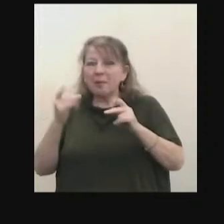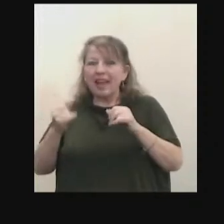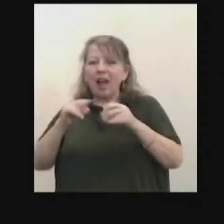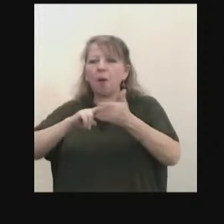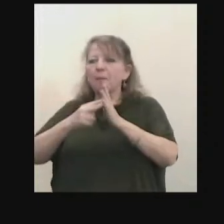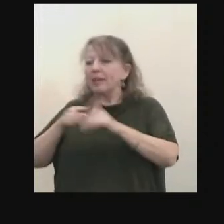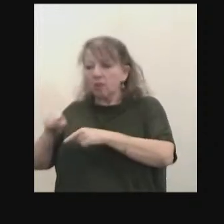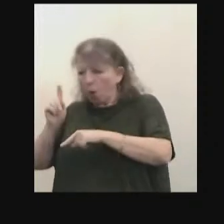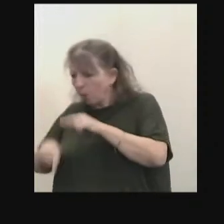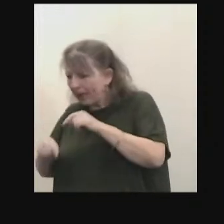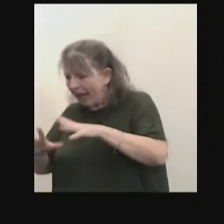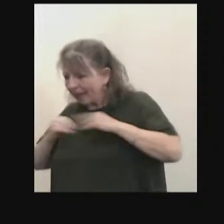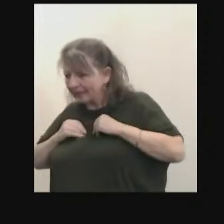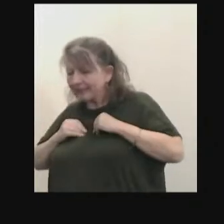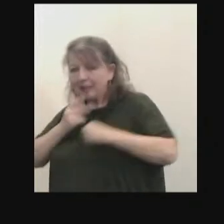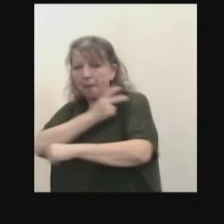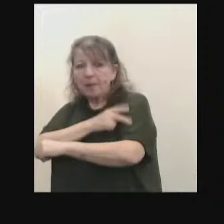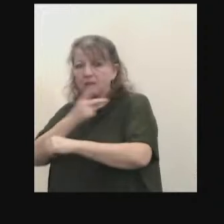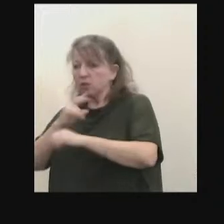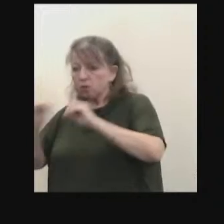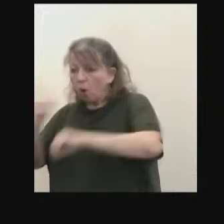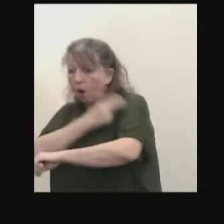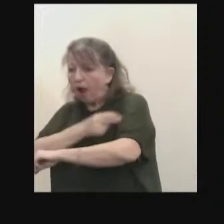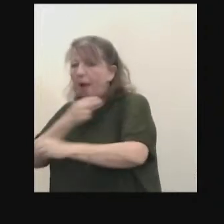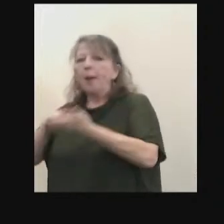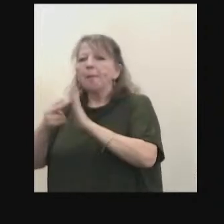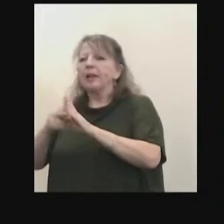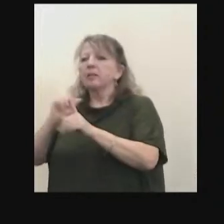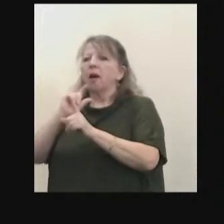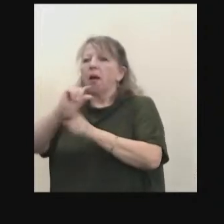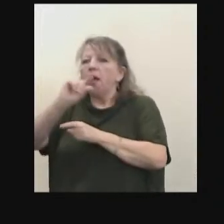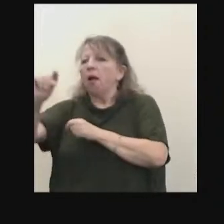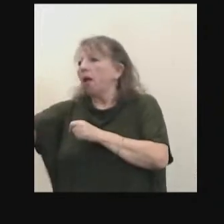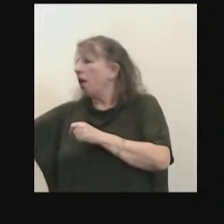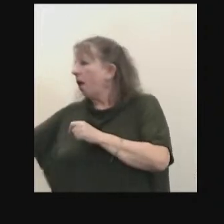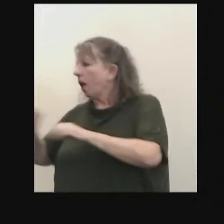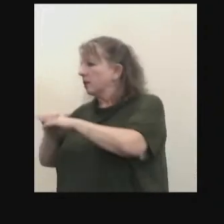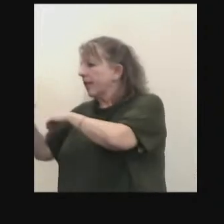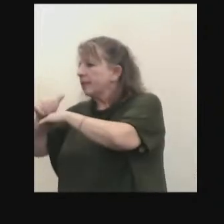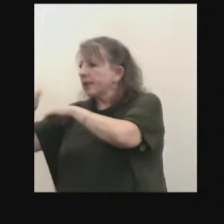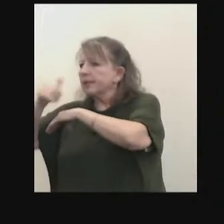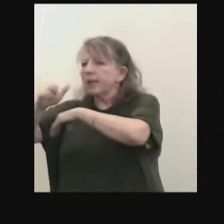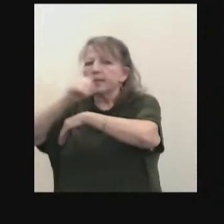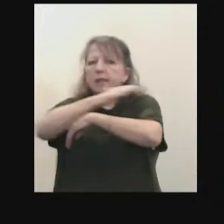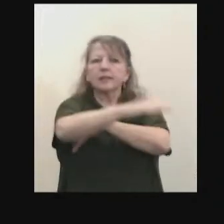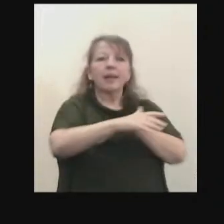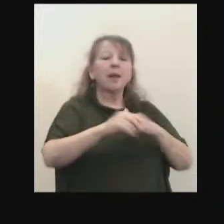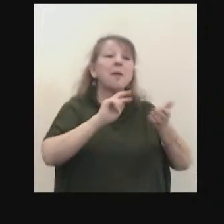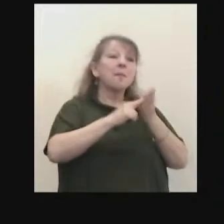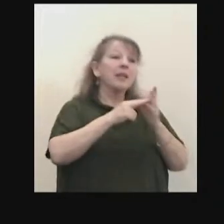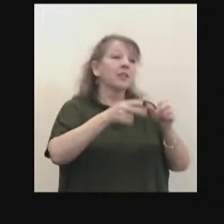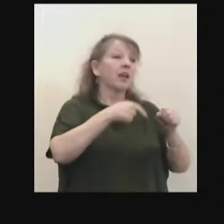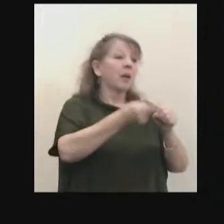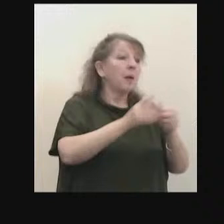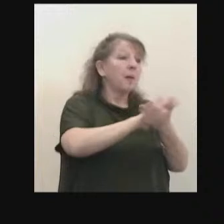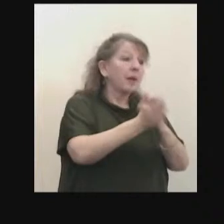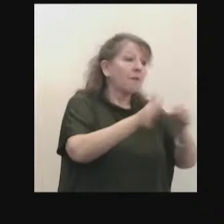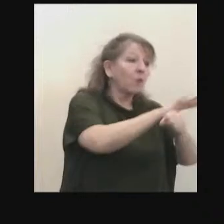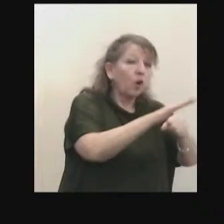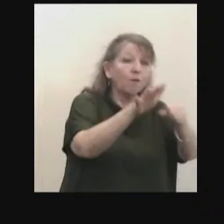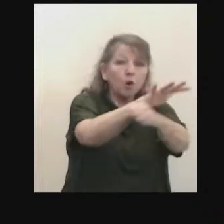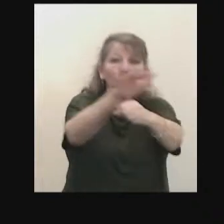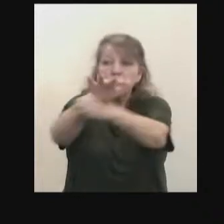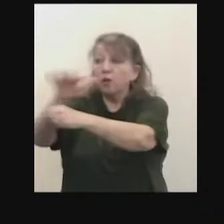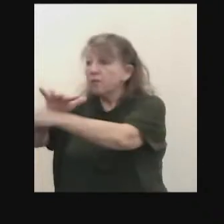What does this mean? Hospitals across Western New York are at or near their staffed bed capacity. I'm going to turn it over to Dr.